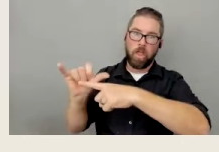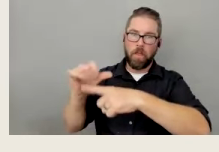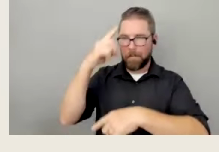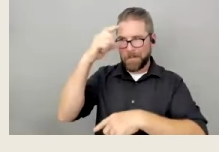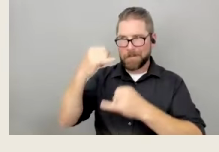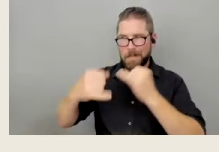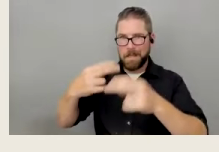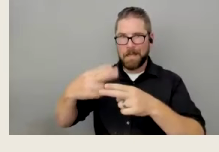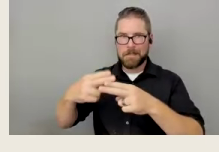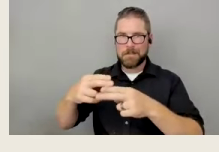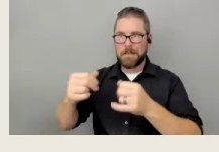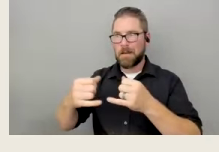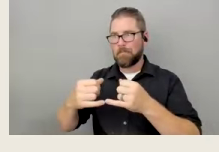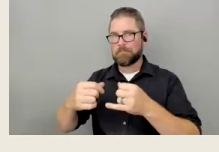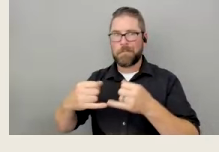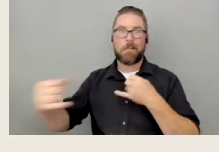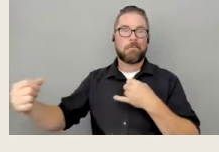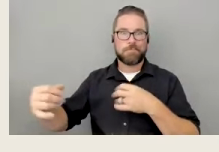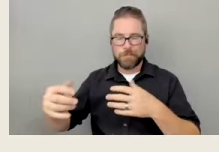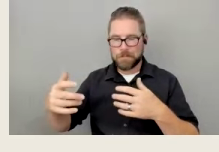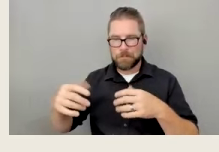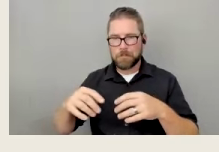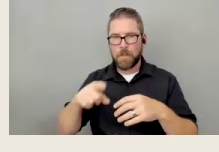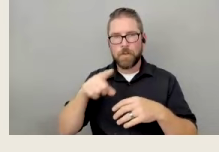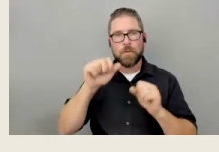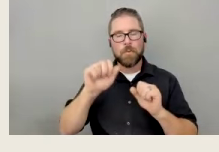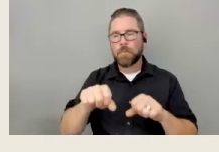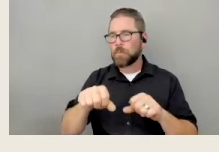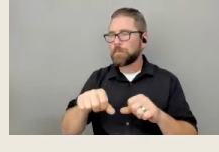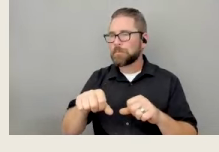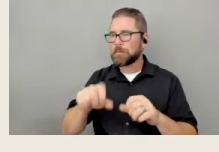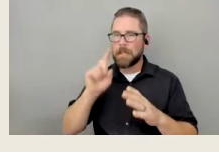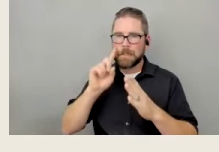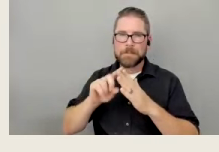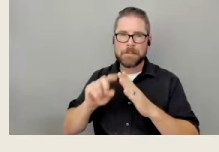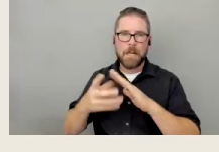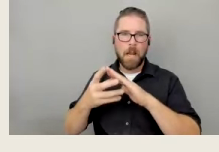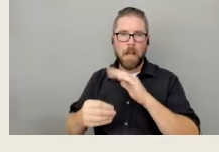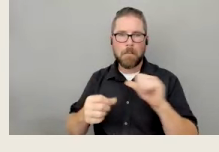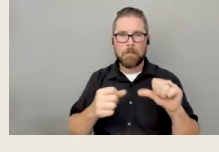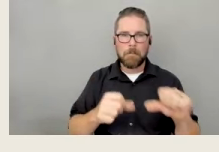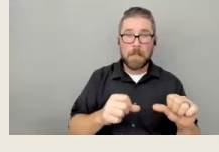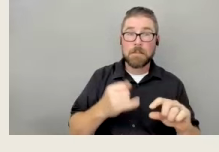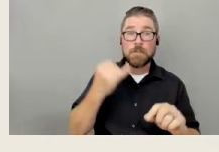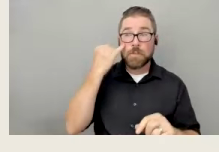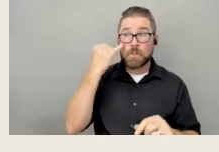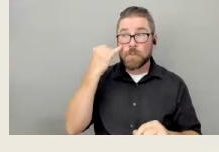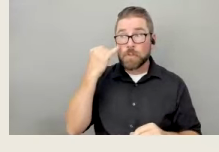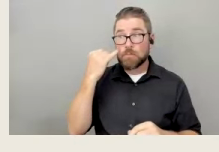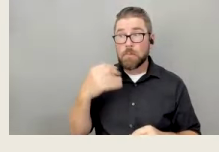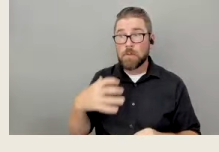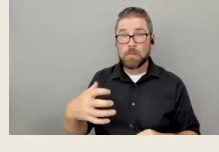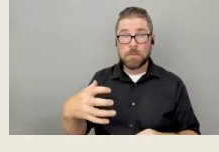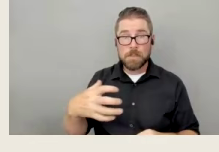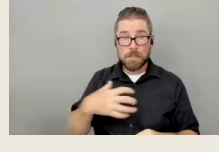to my email link or to the, open up Outlook for you. So even if, complaints don't reach the threshold